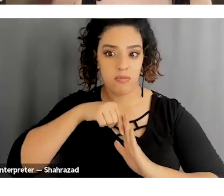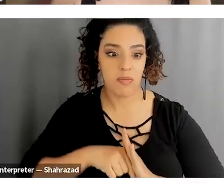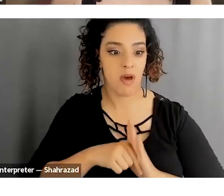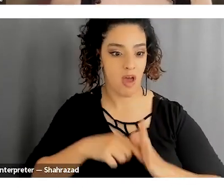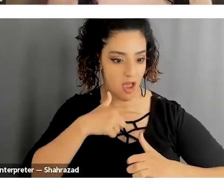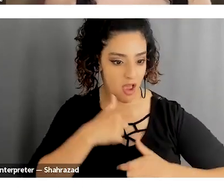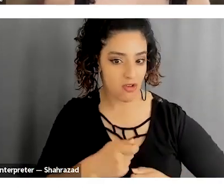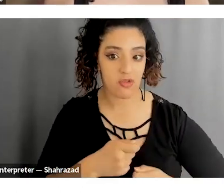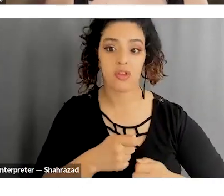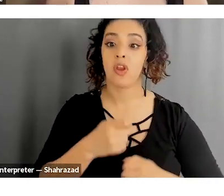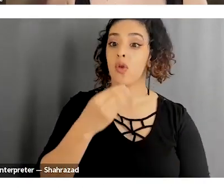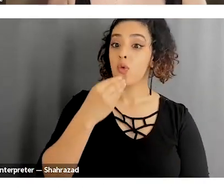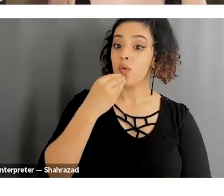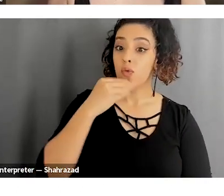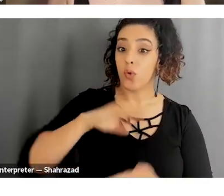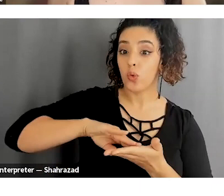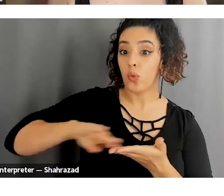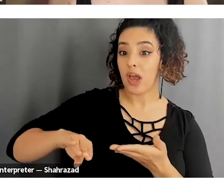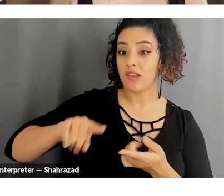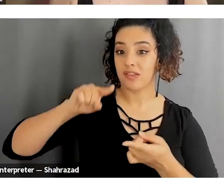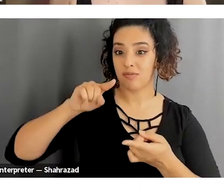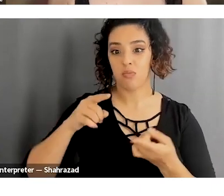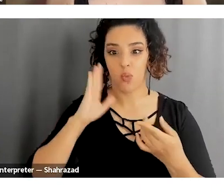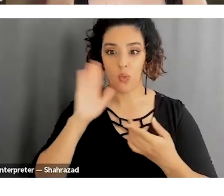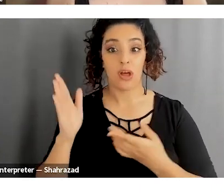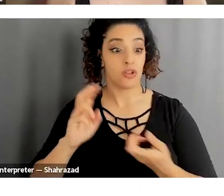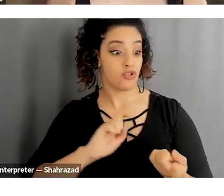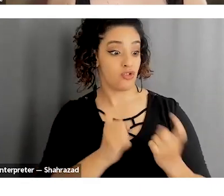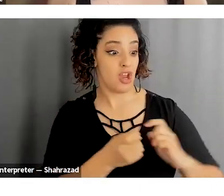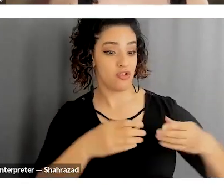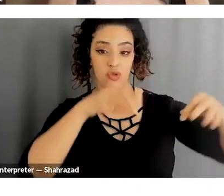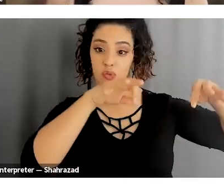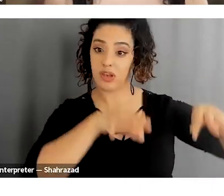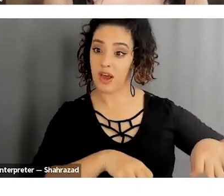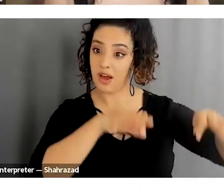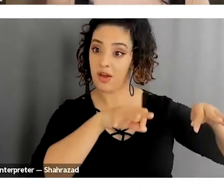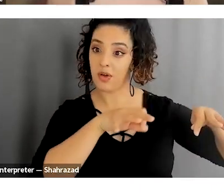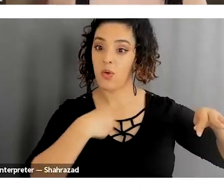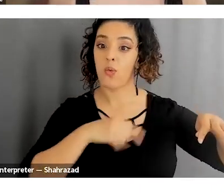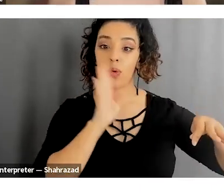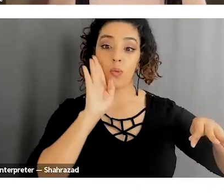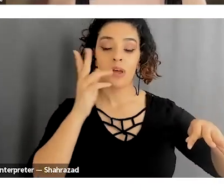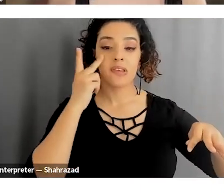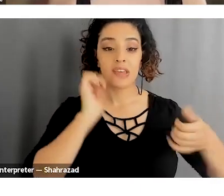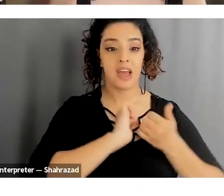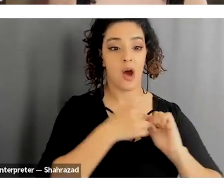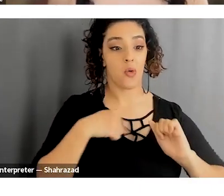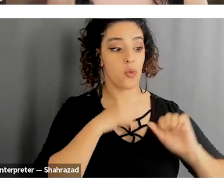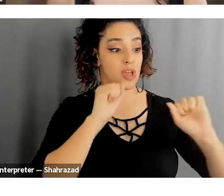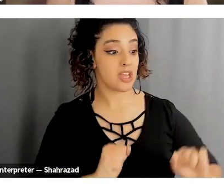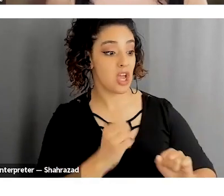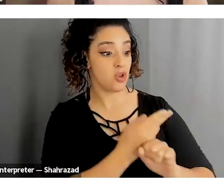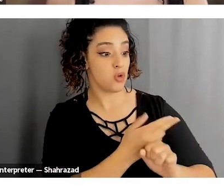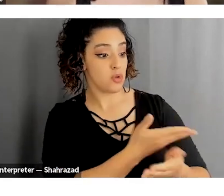waste to dye. Today, the class is going to look at waste to resource,